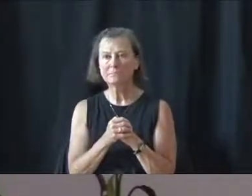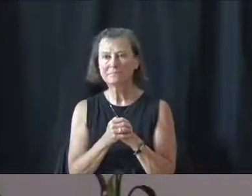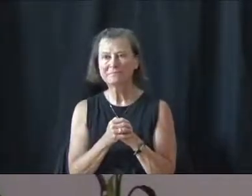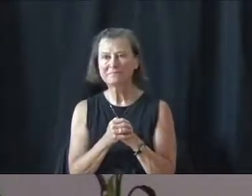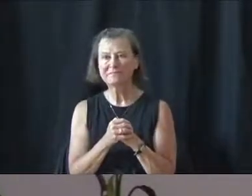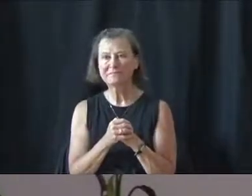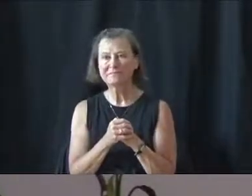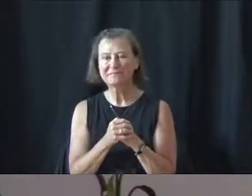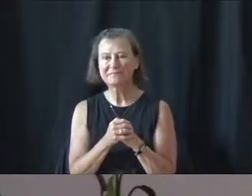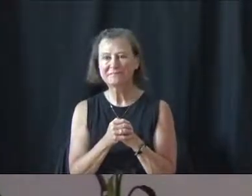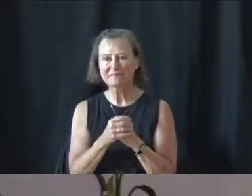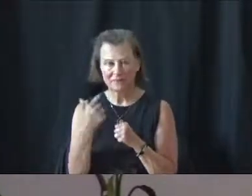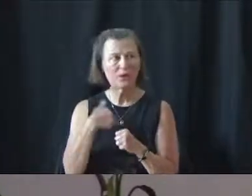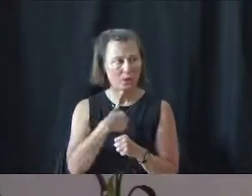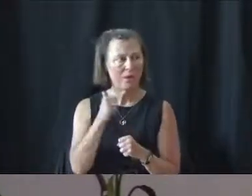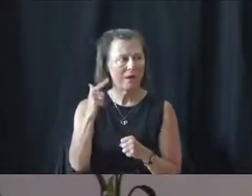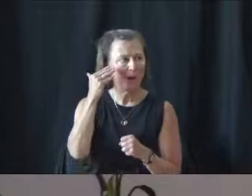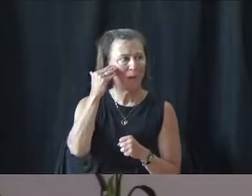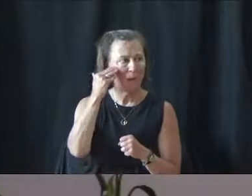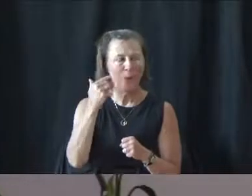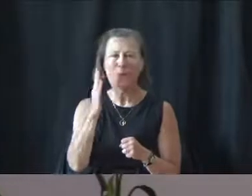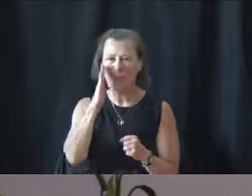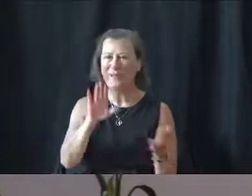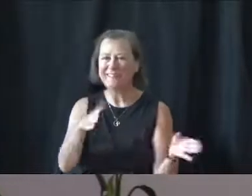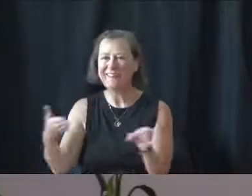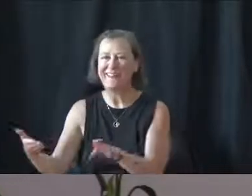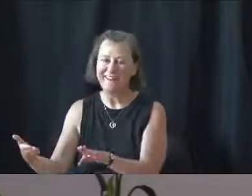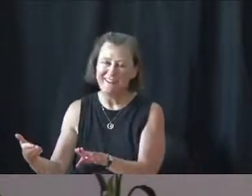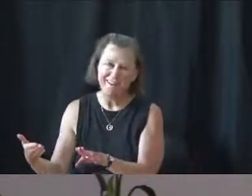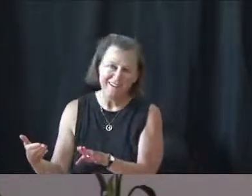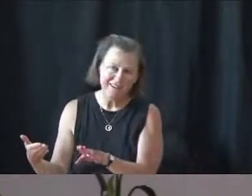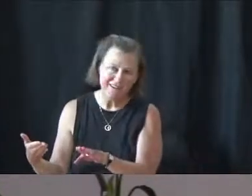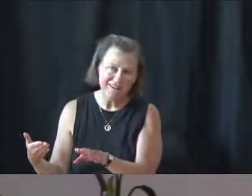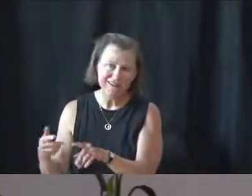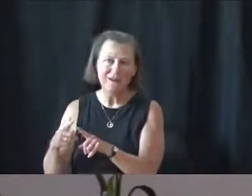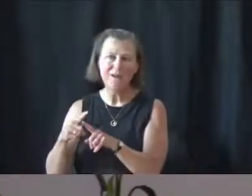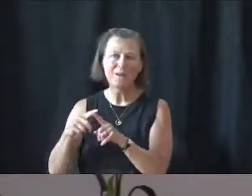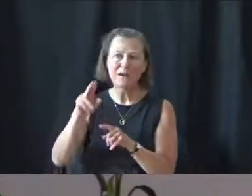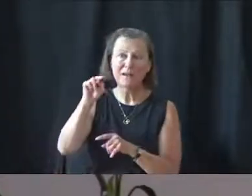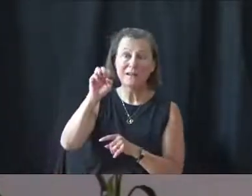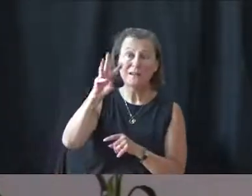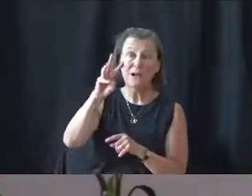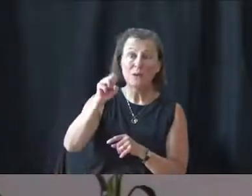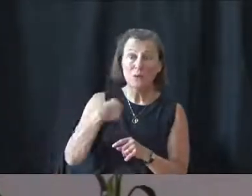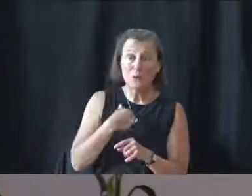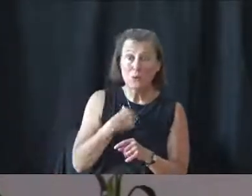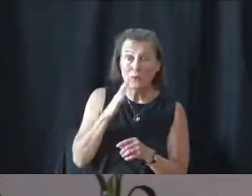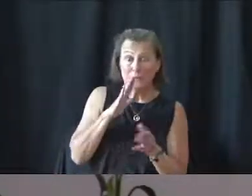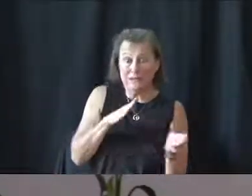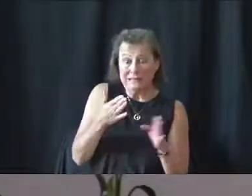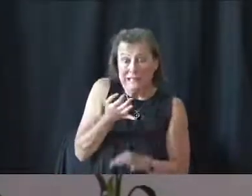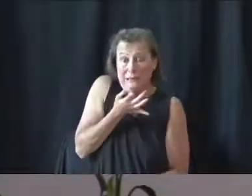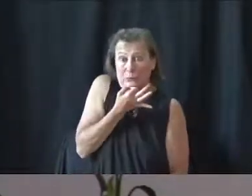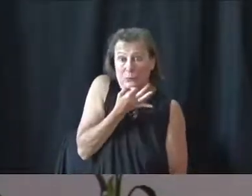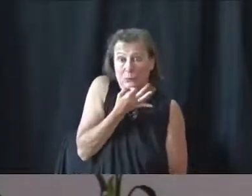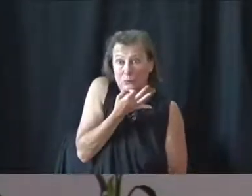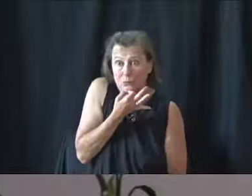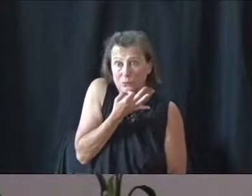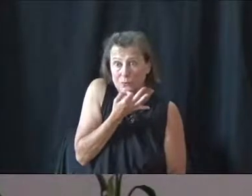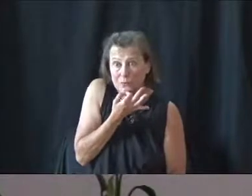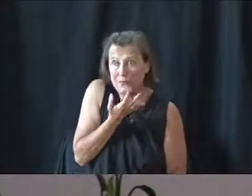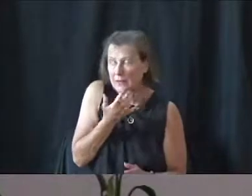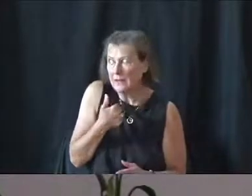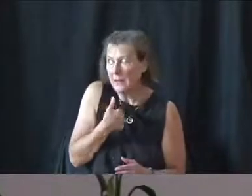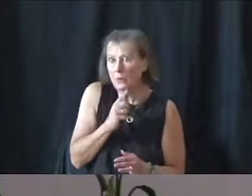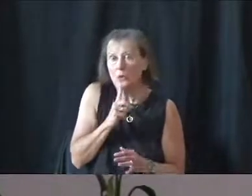Yes, we all know we're going to die, but the news that we are going to die soon, in other words, that